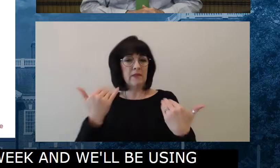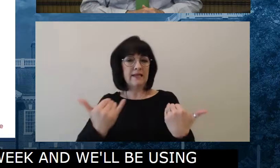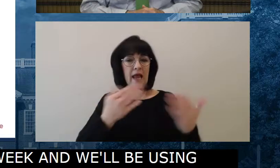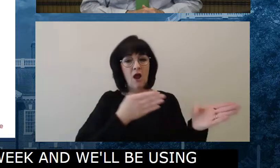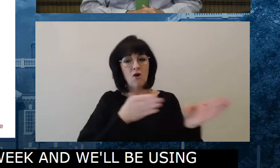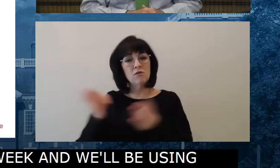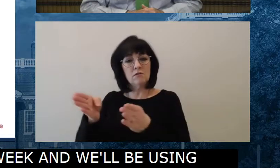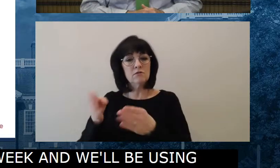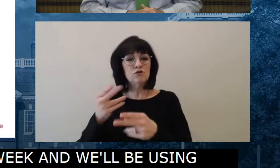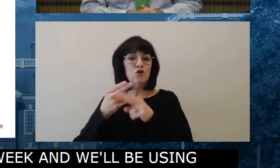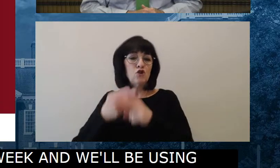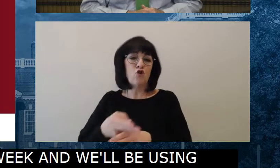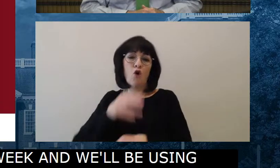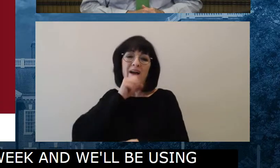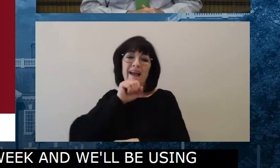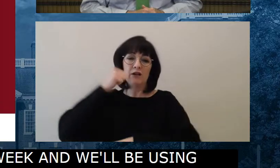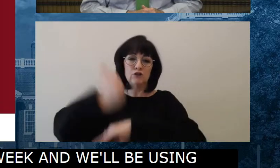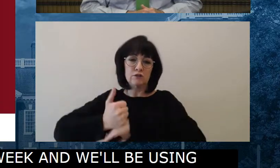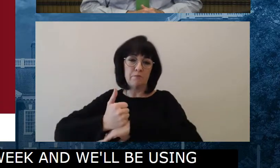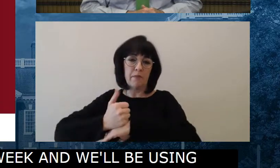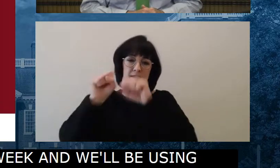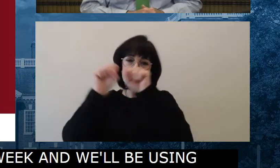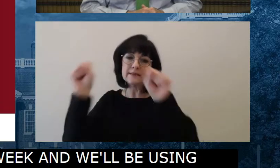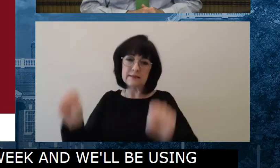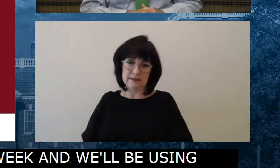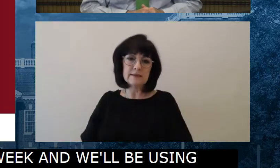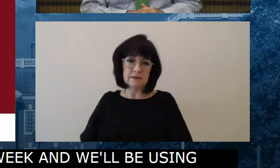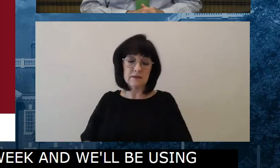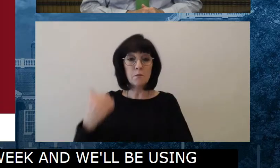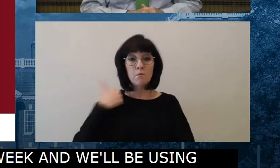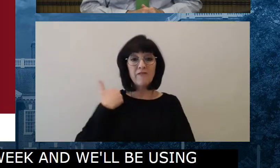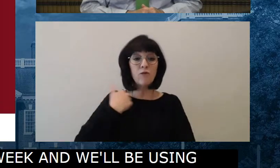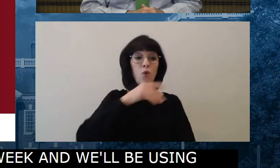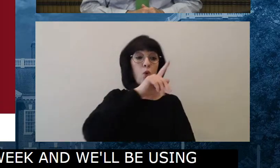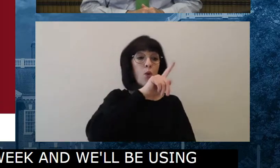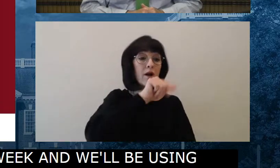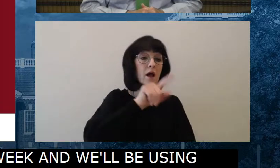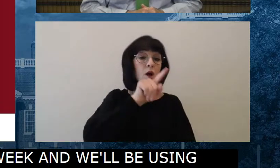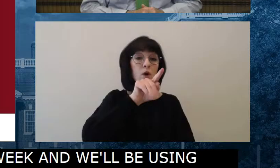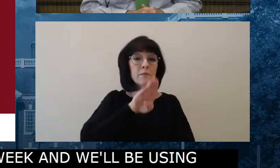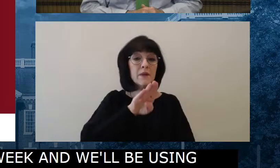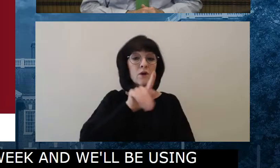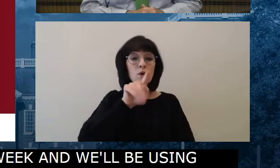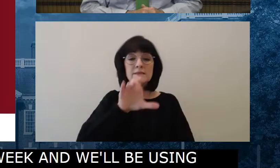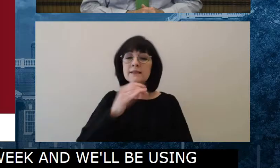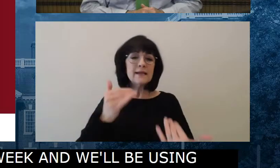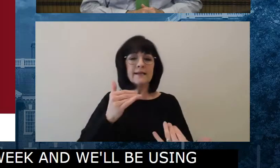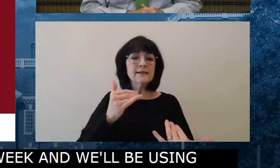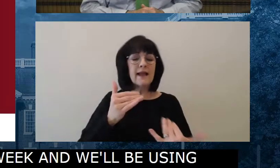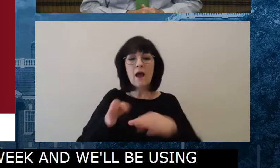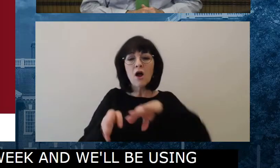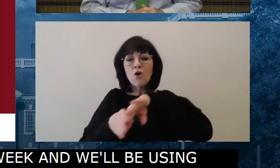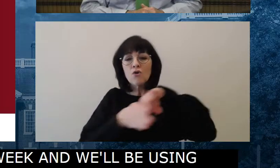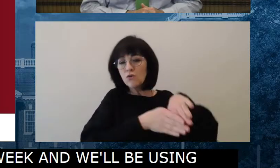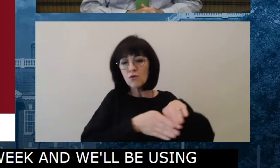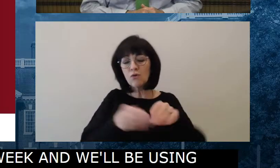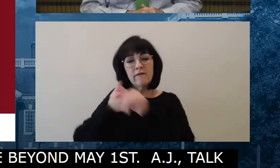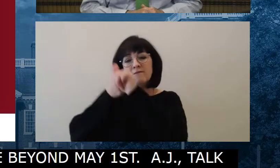1st. So AJ, talk a little bit about testing and maybe some thoughts on our individual efforts to